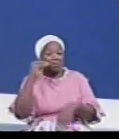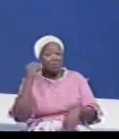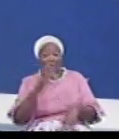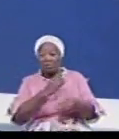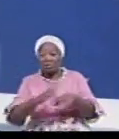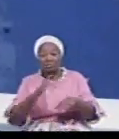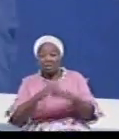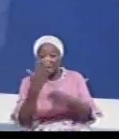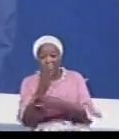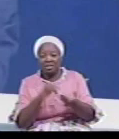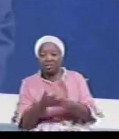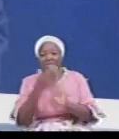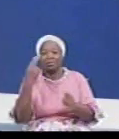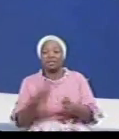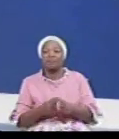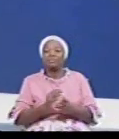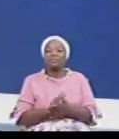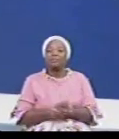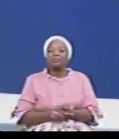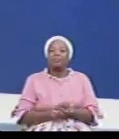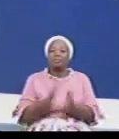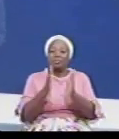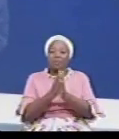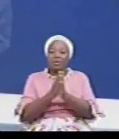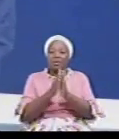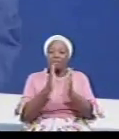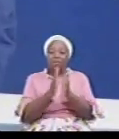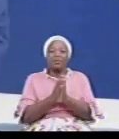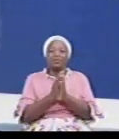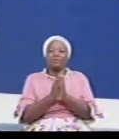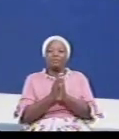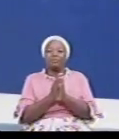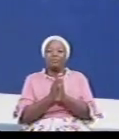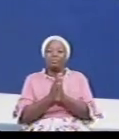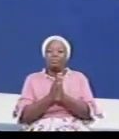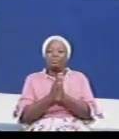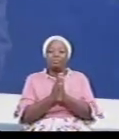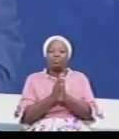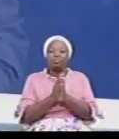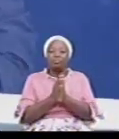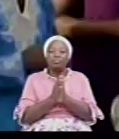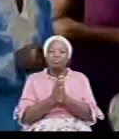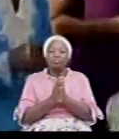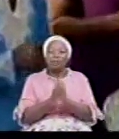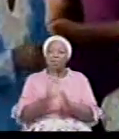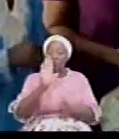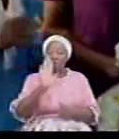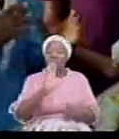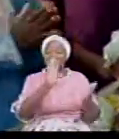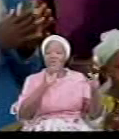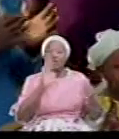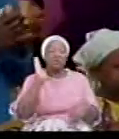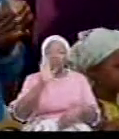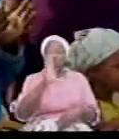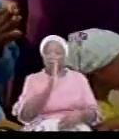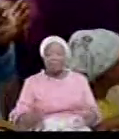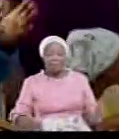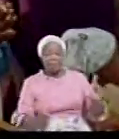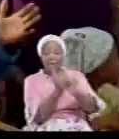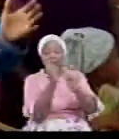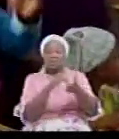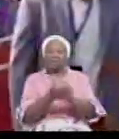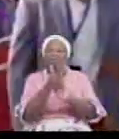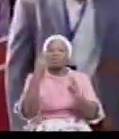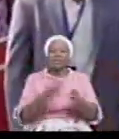Ghana here, listen to us here, your expectations will be met. Your expectations